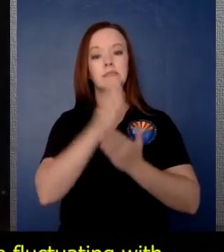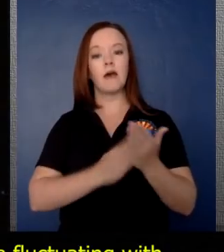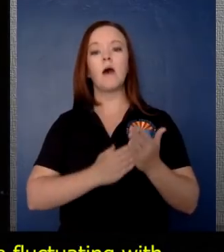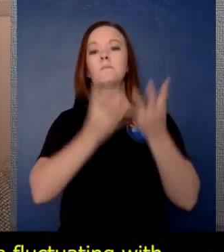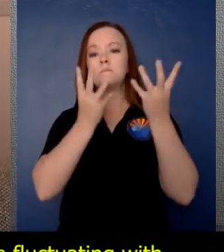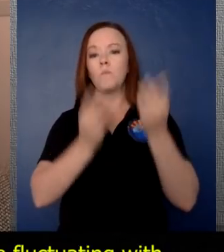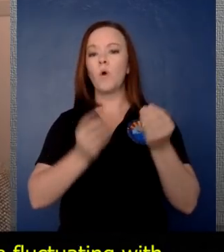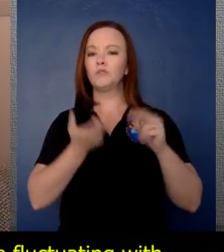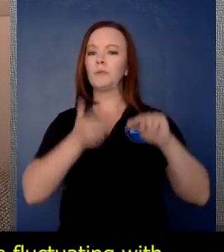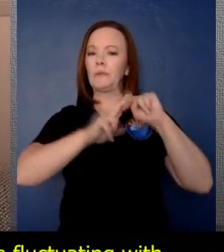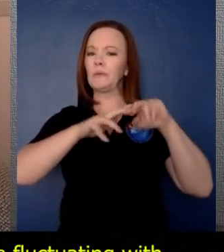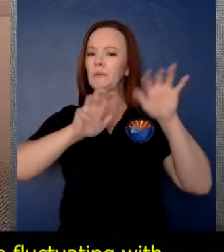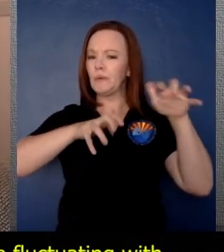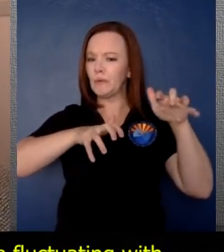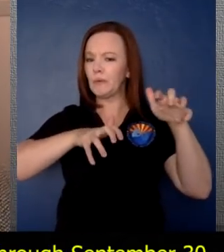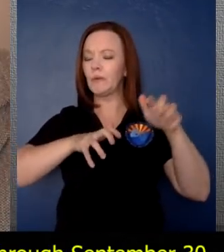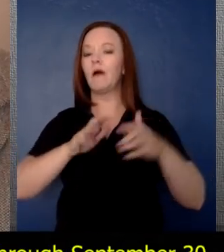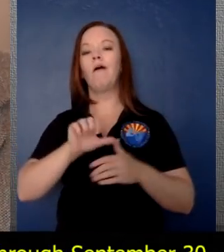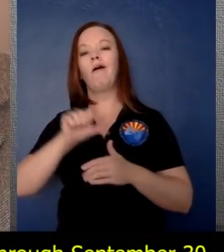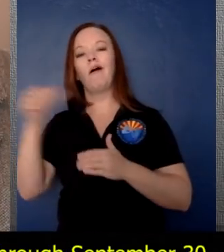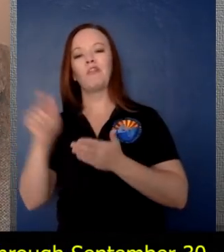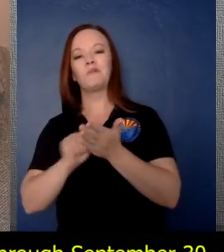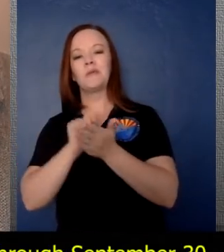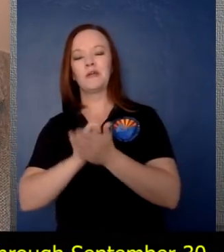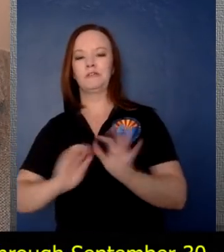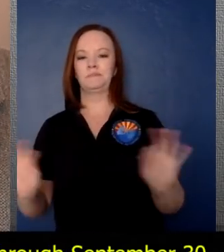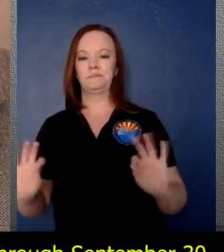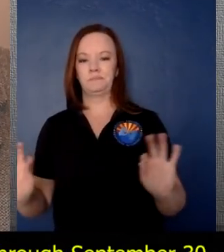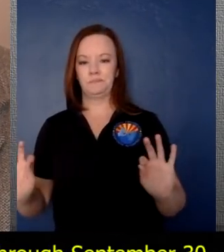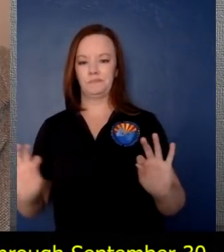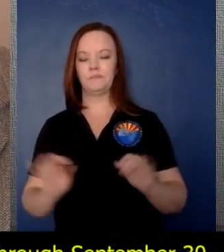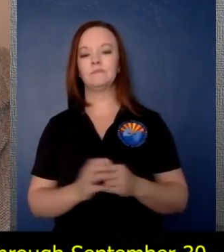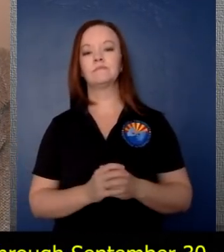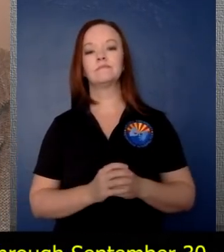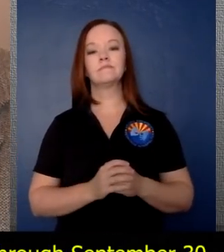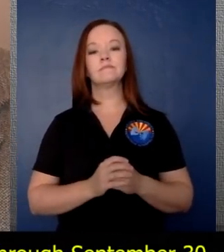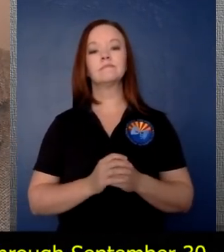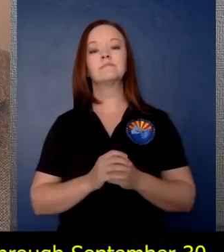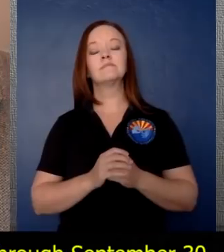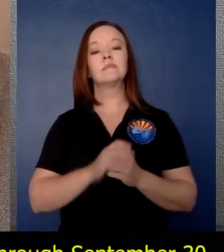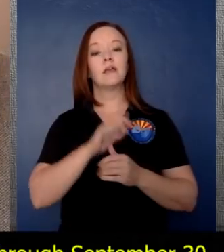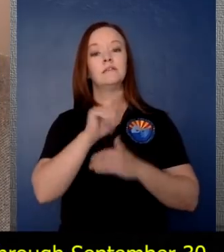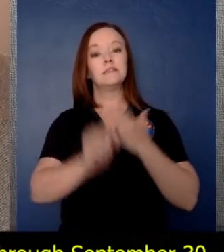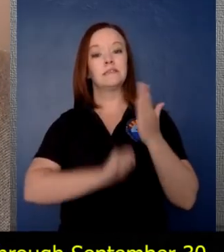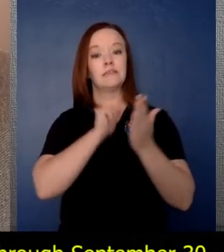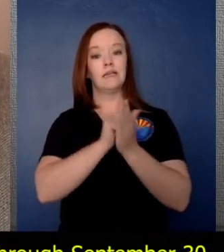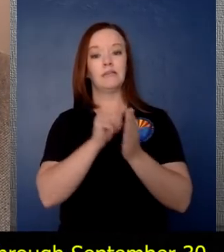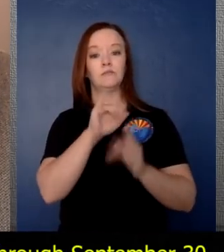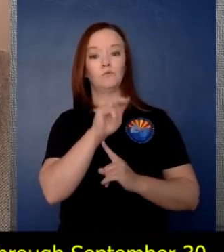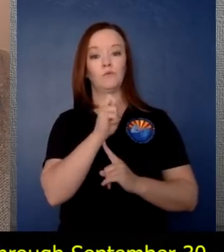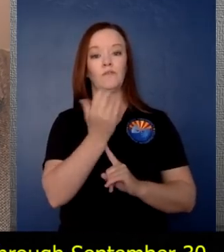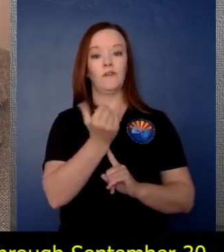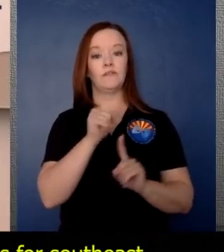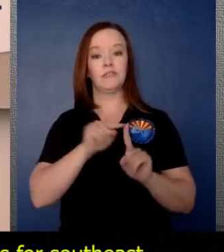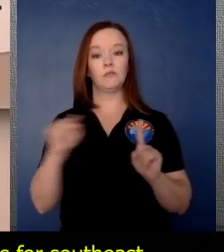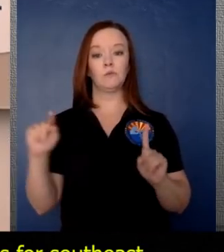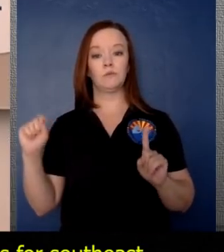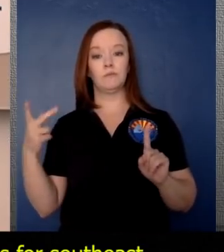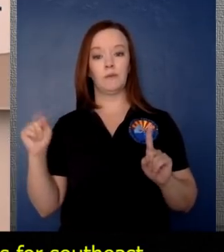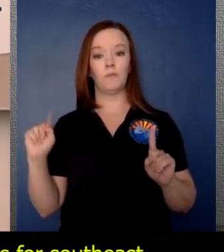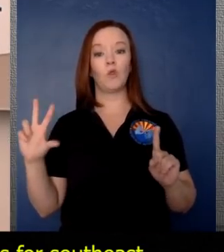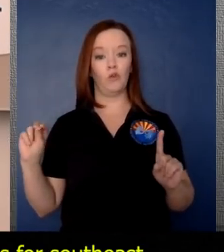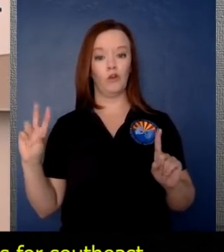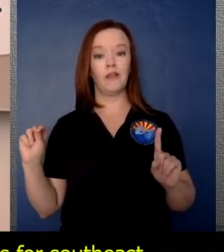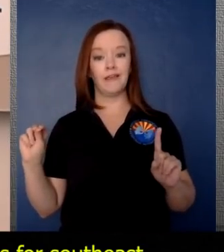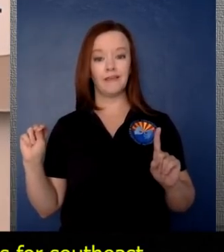fluctuating with periods of little weather. Although the climatological monsoon season runs from June 15th through September 30th, August